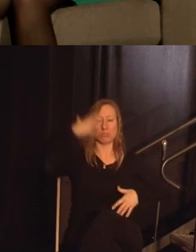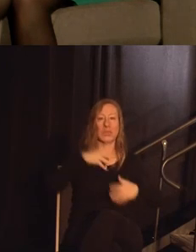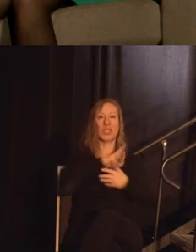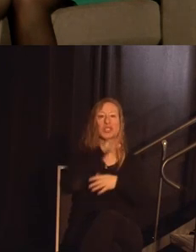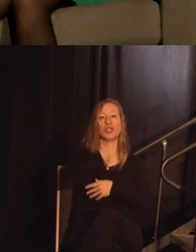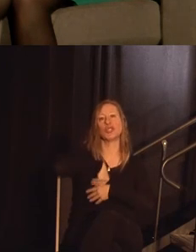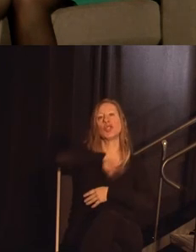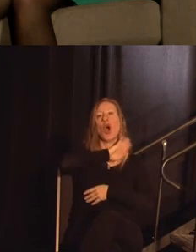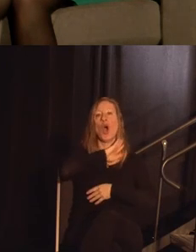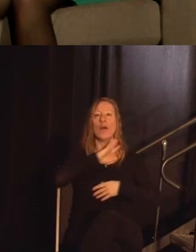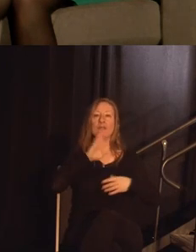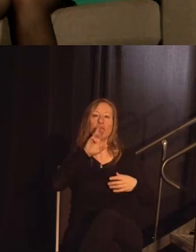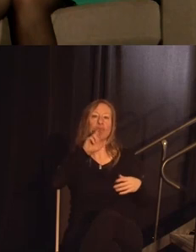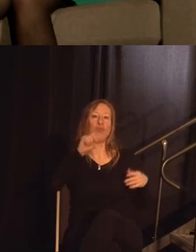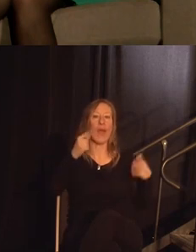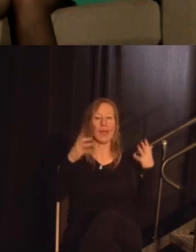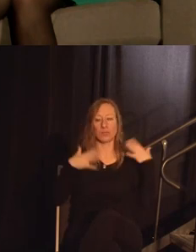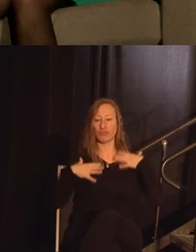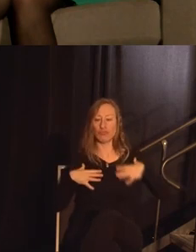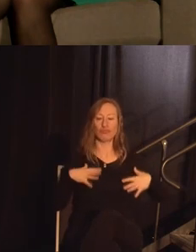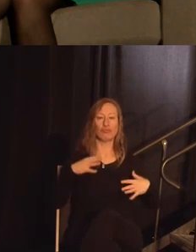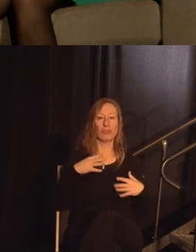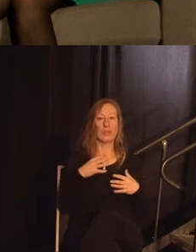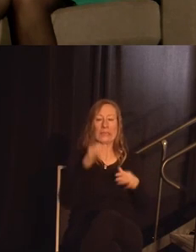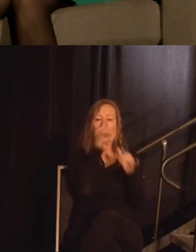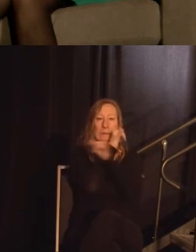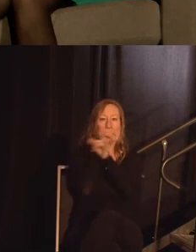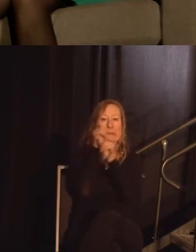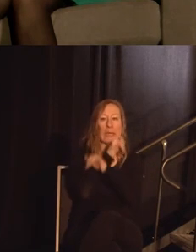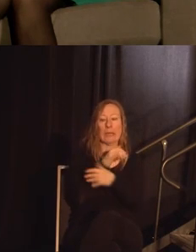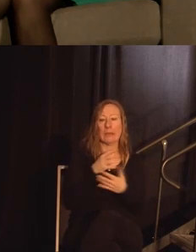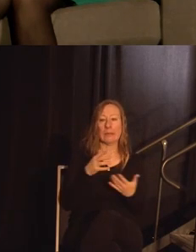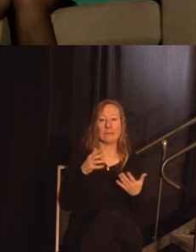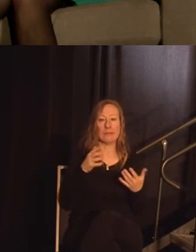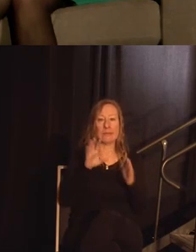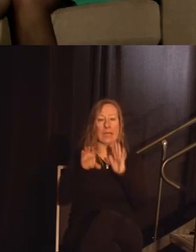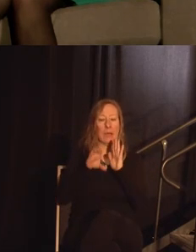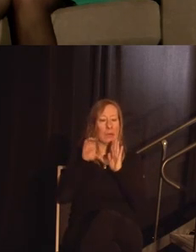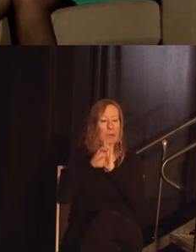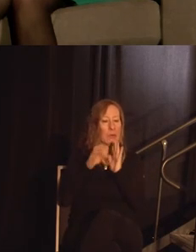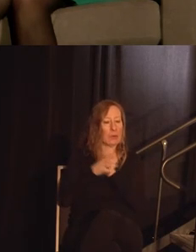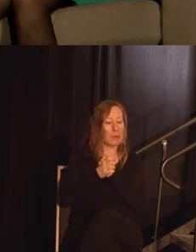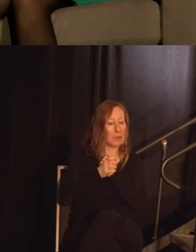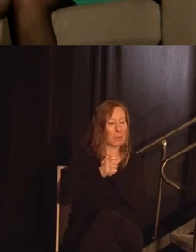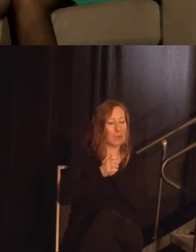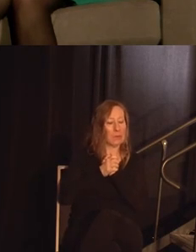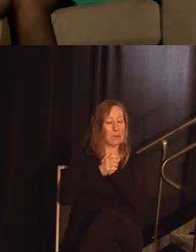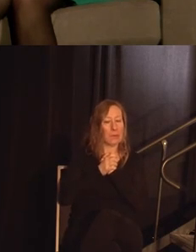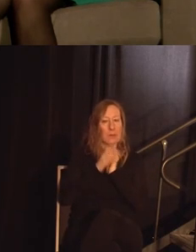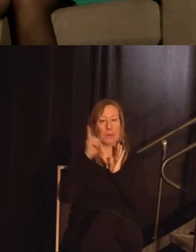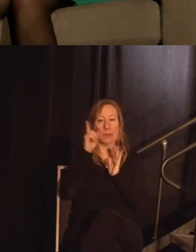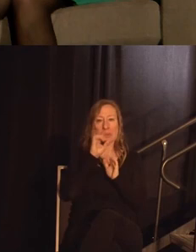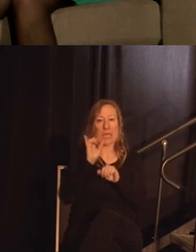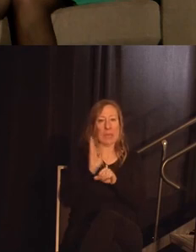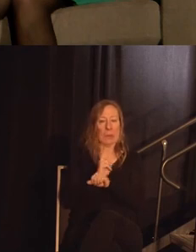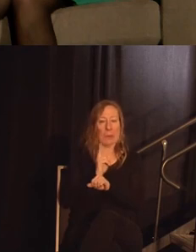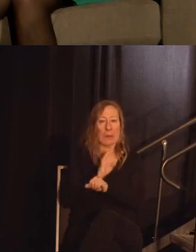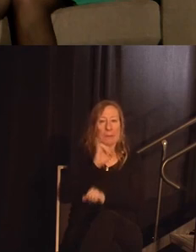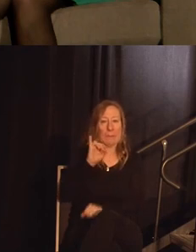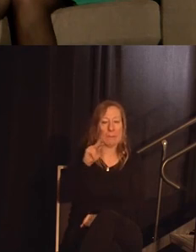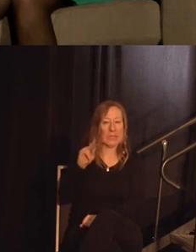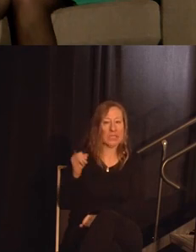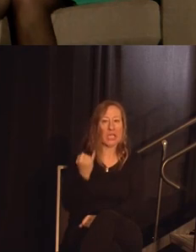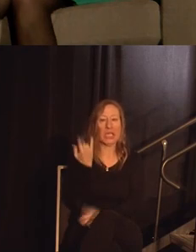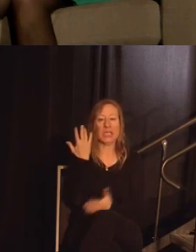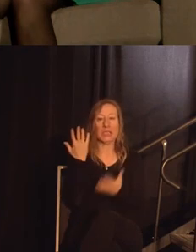bangles and whirls around like an impish shirocco, utterly beguiling PJ's guard rhinos and incapacitating them with